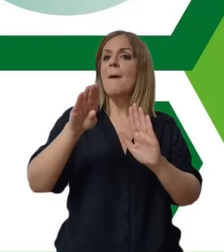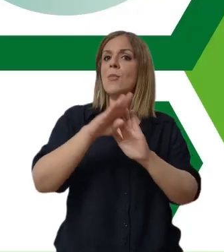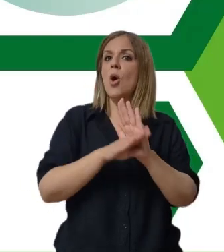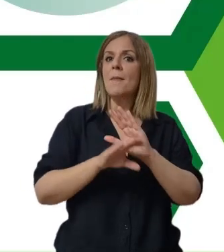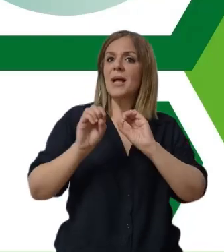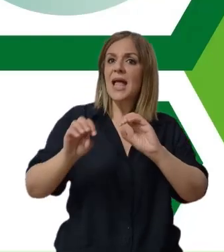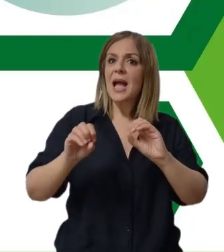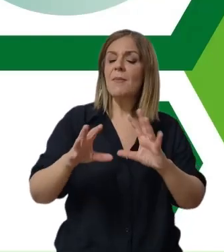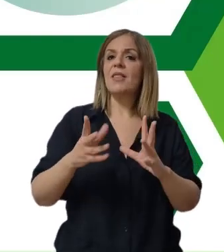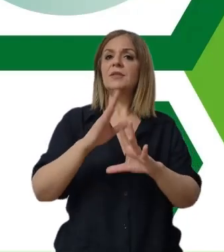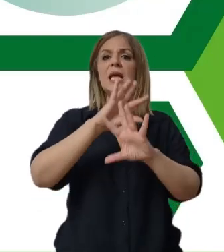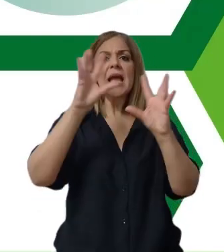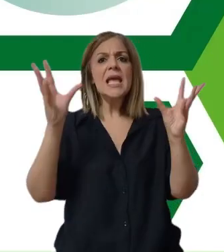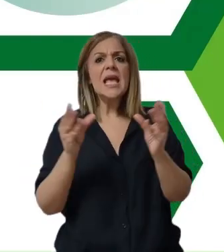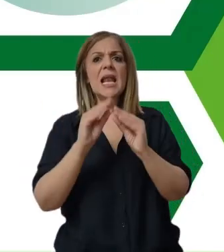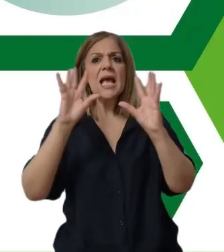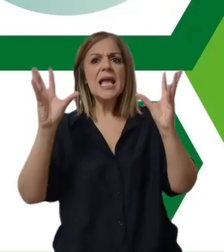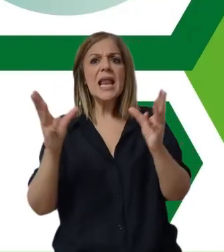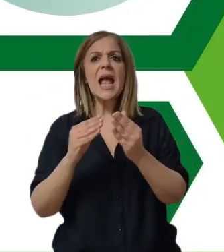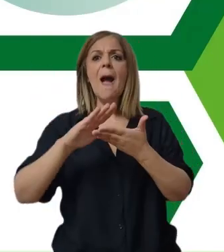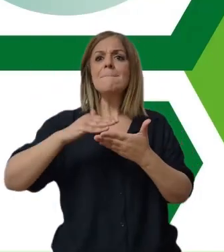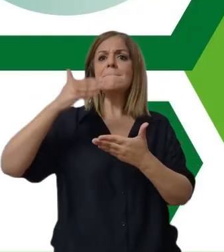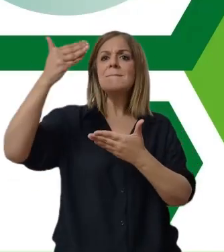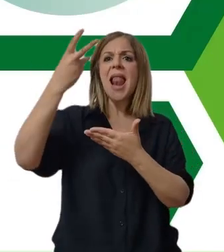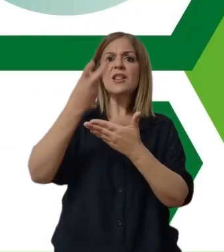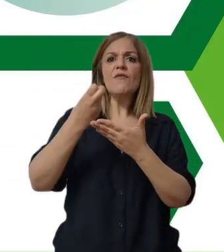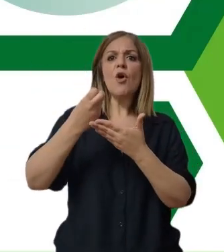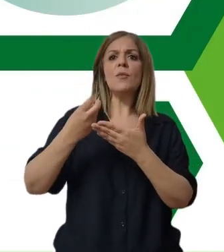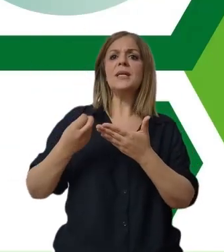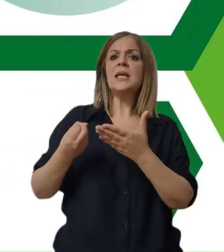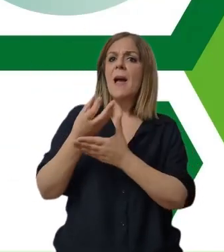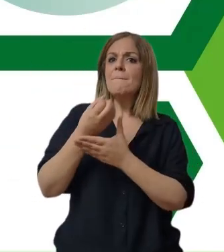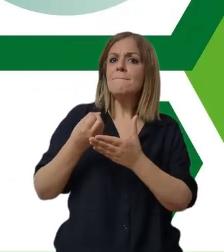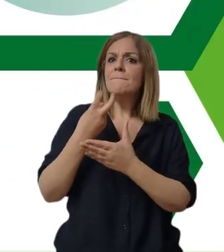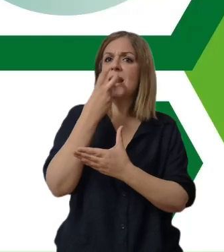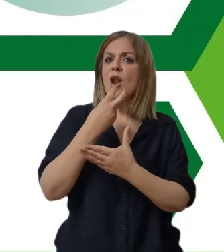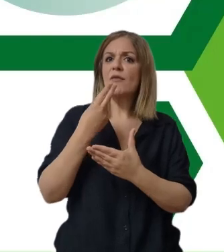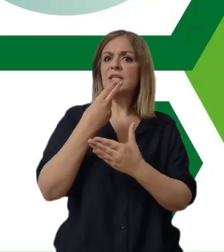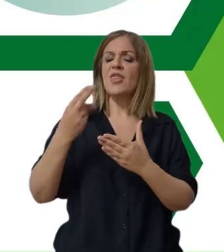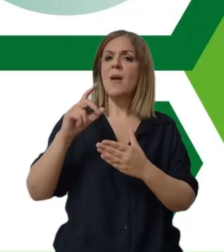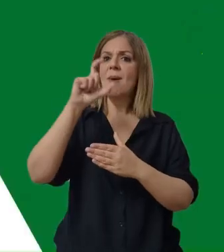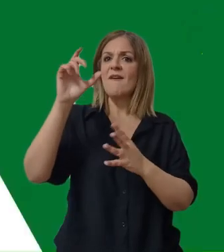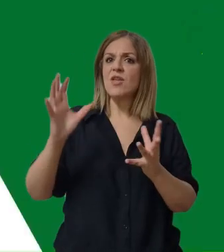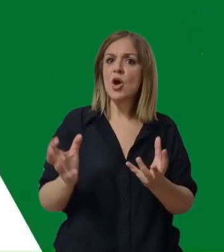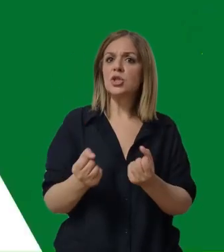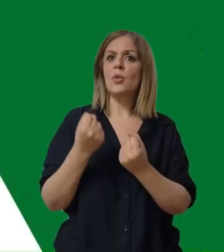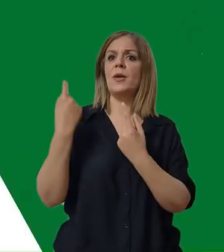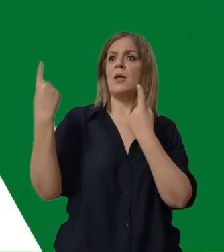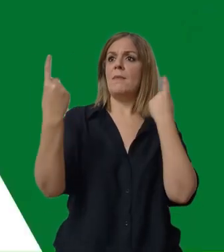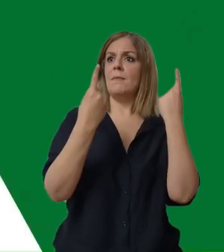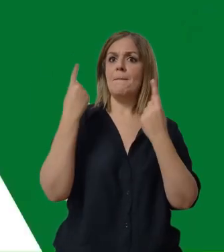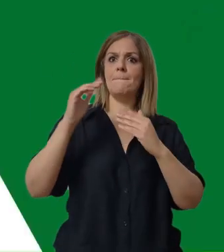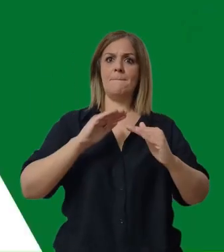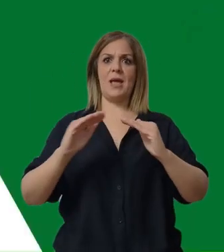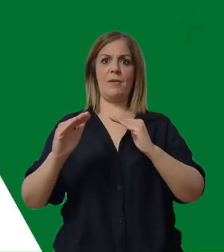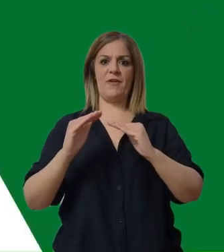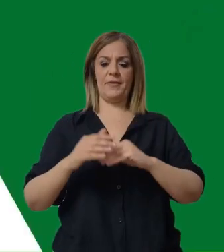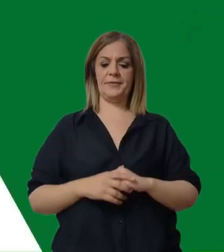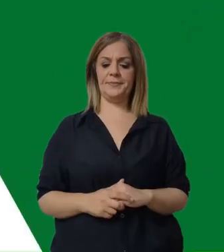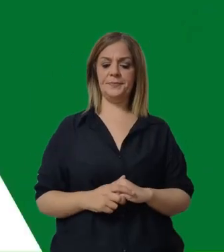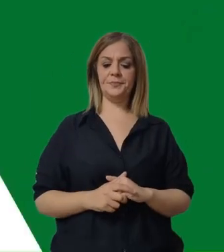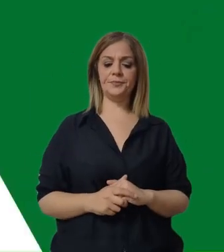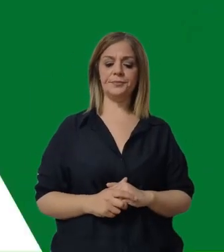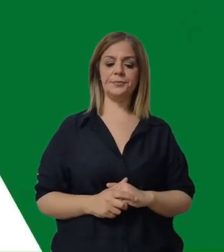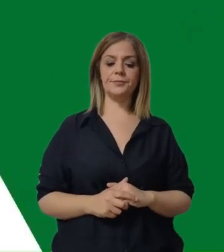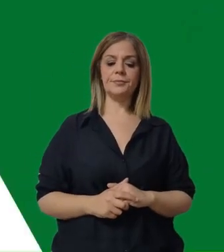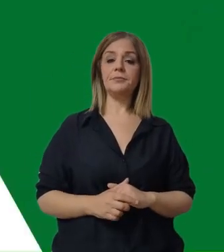and general platforms with information about sustainability and environmental protection. As